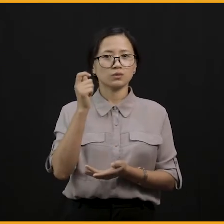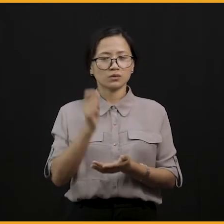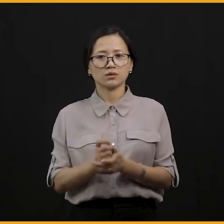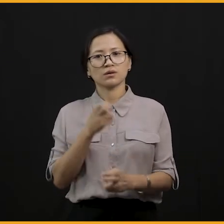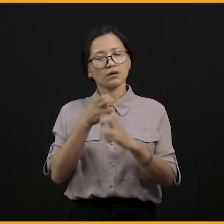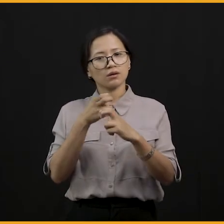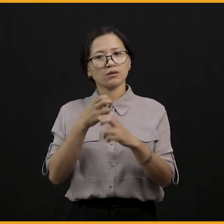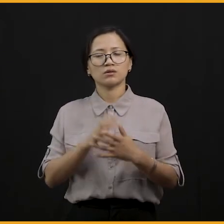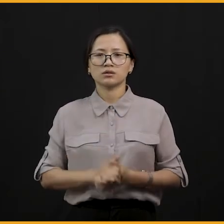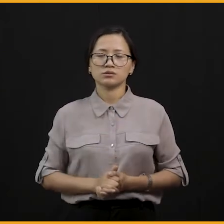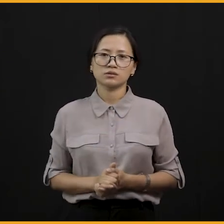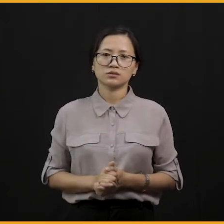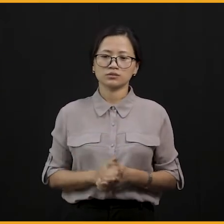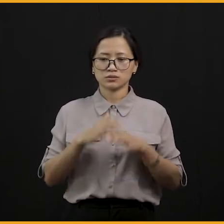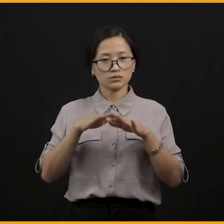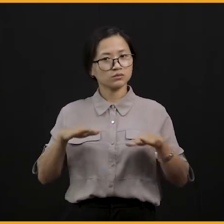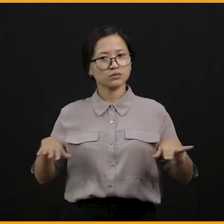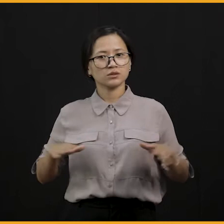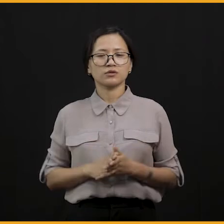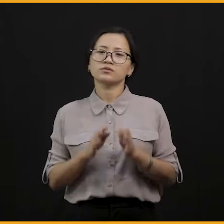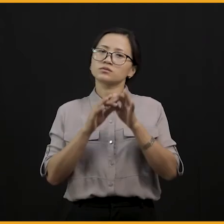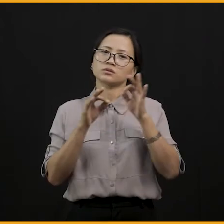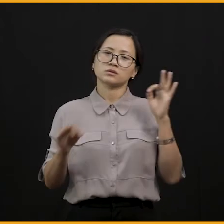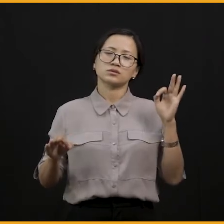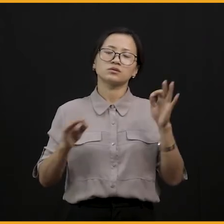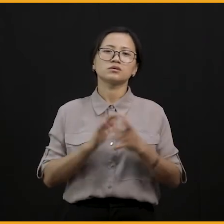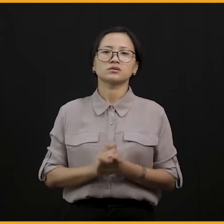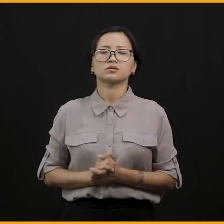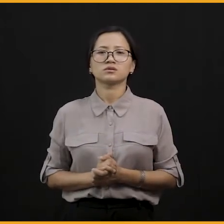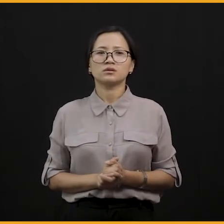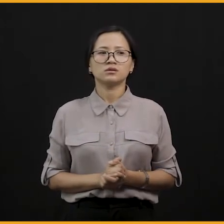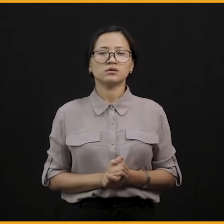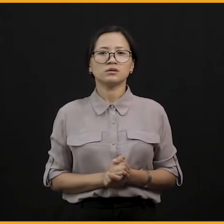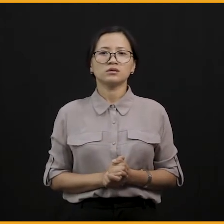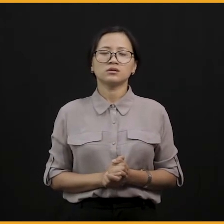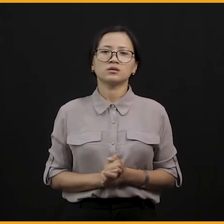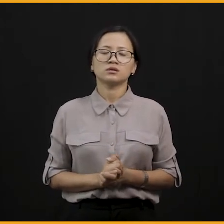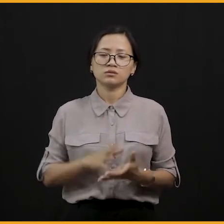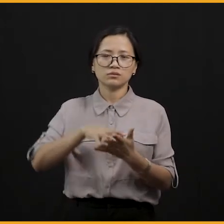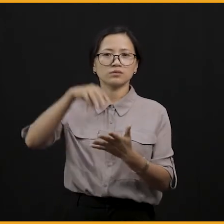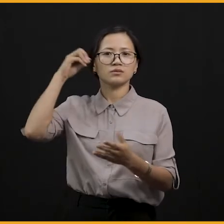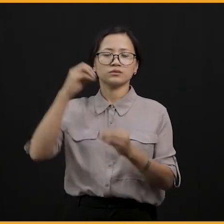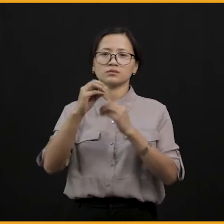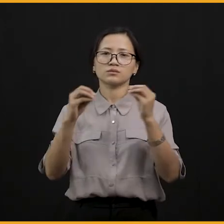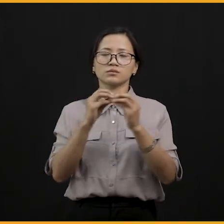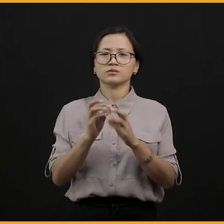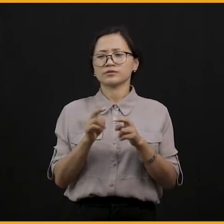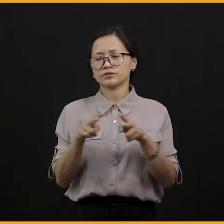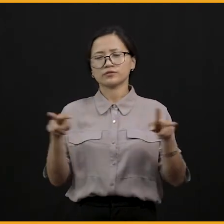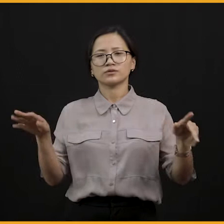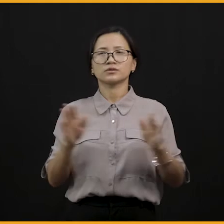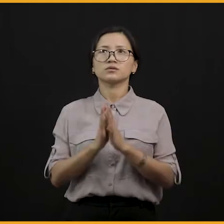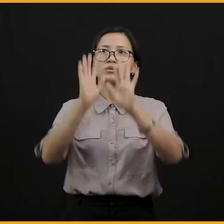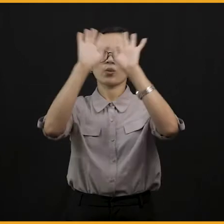Okay, so students, from this story, okay, from this story, yes, we have learned about different weather,